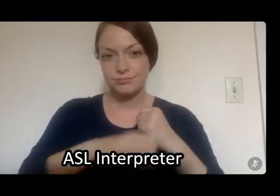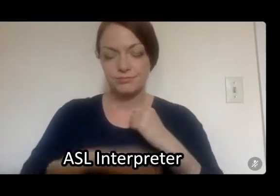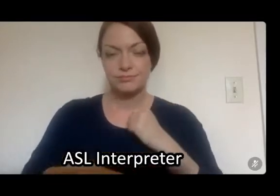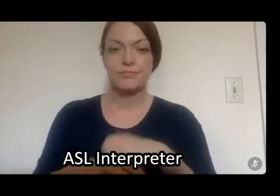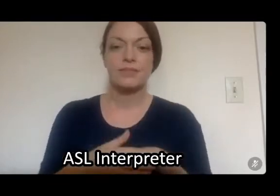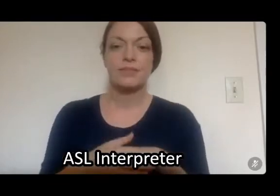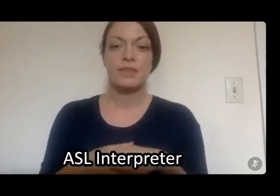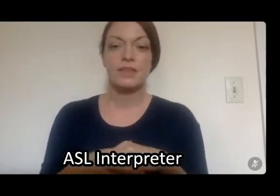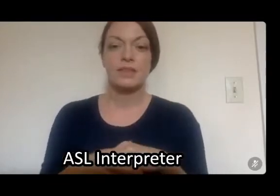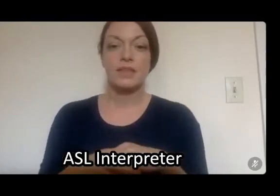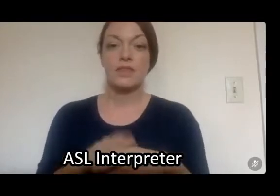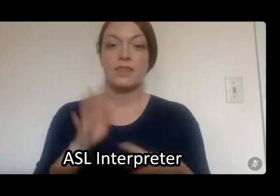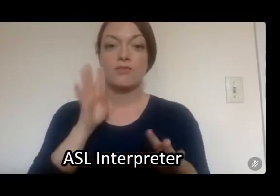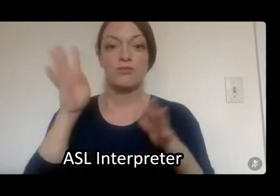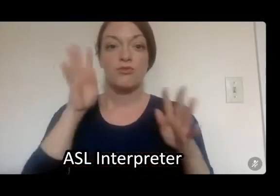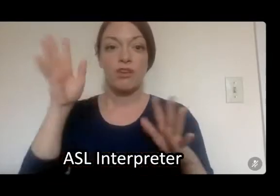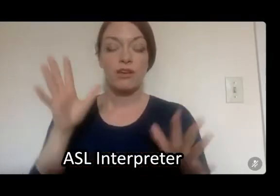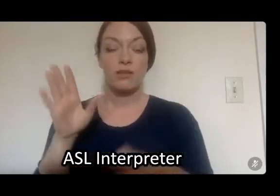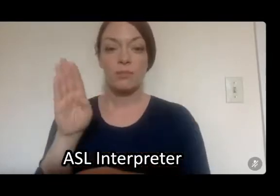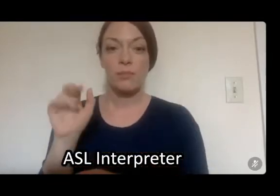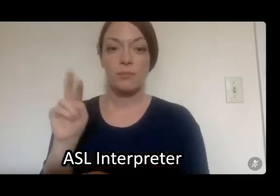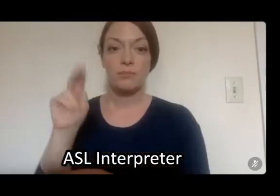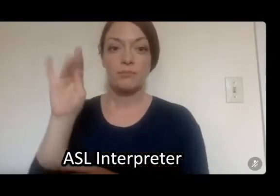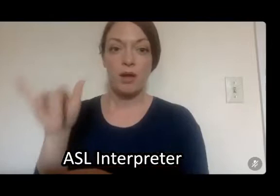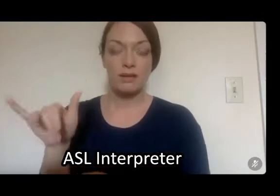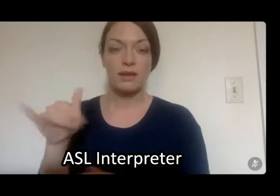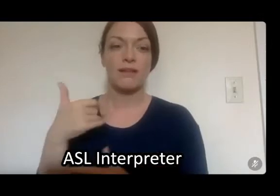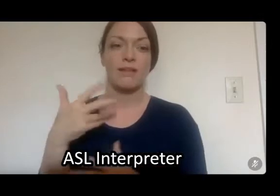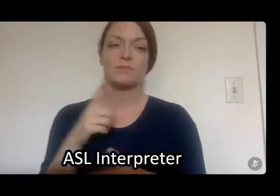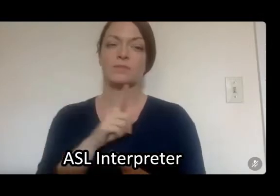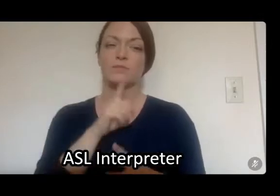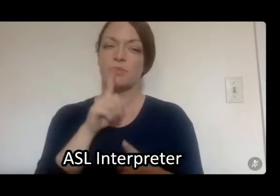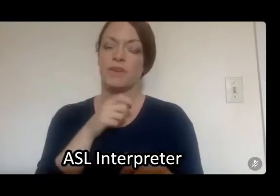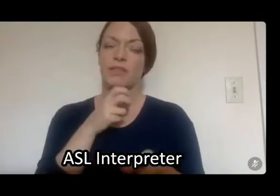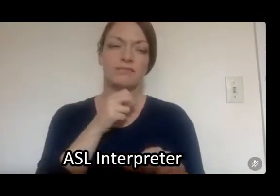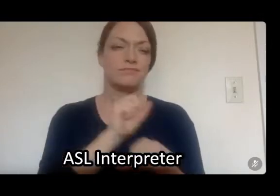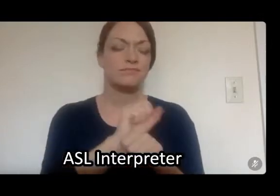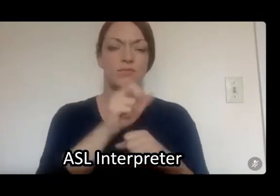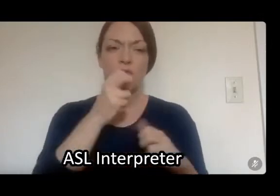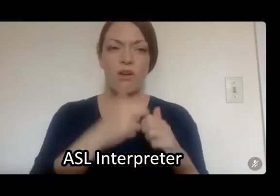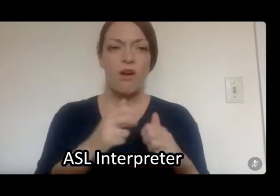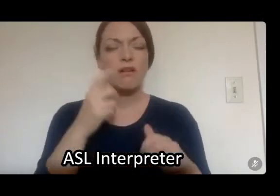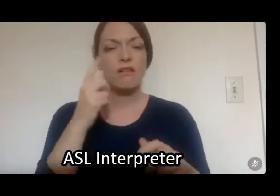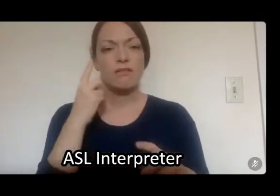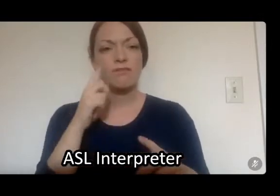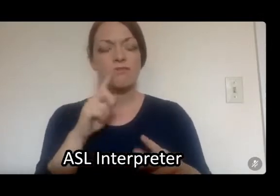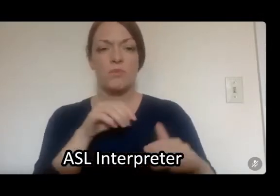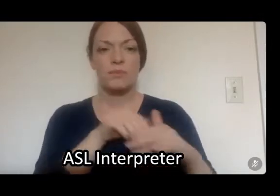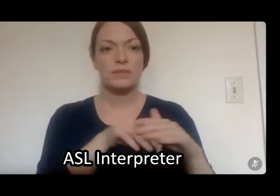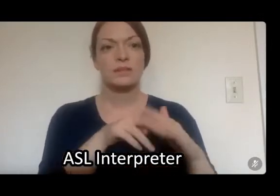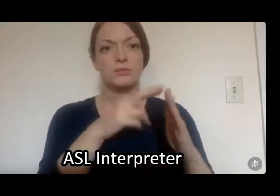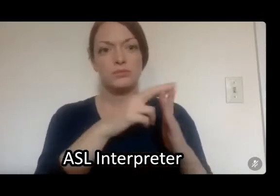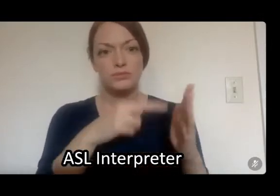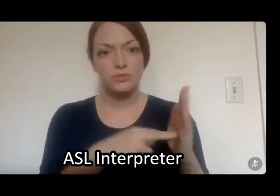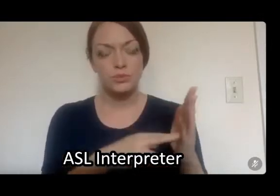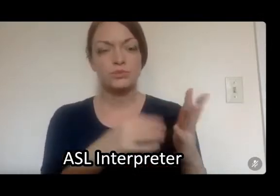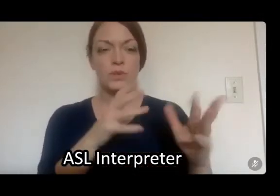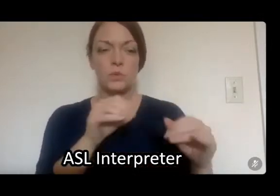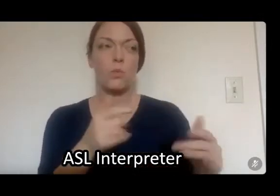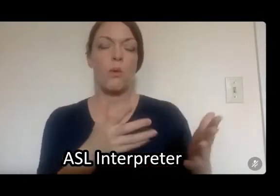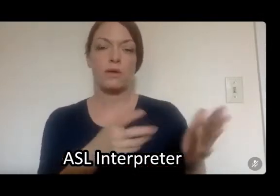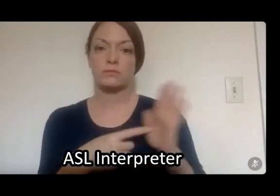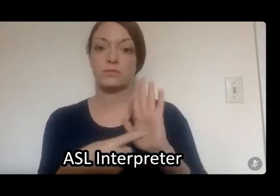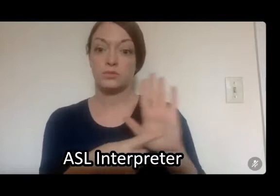has been working really hard to make a fully accessible rule set, and we really wanted to display that, and we're grateful that he came and did